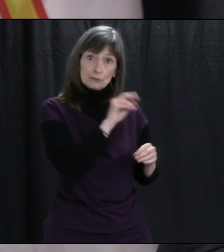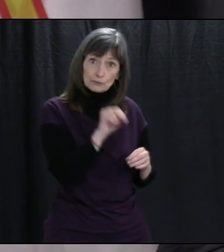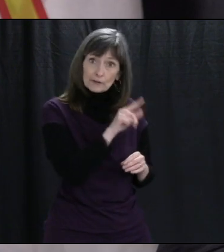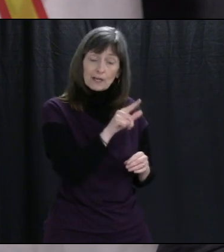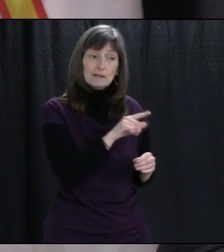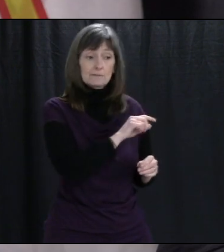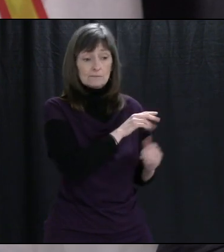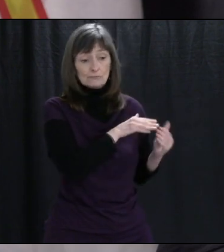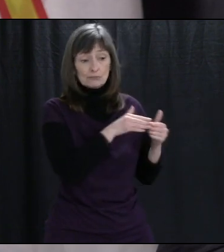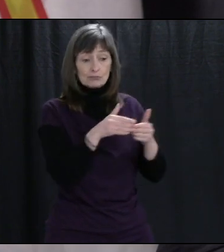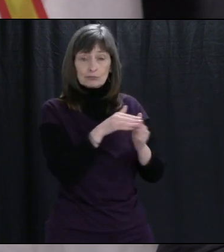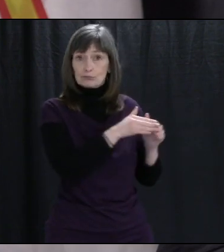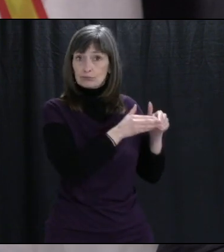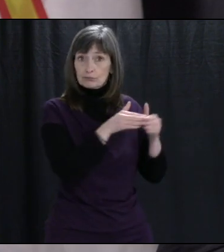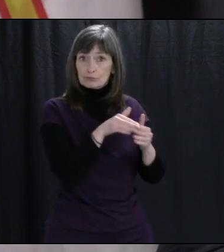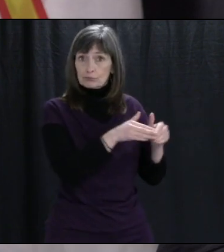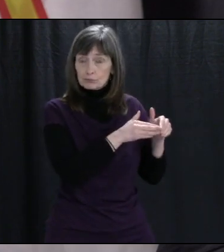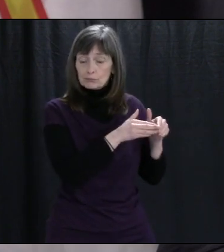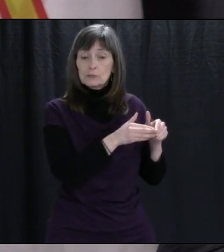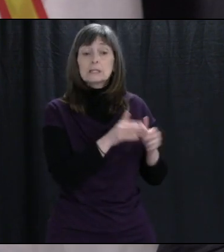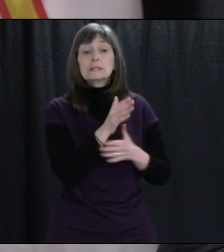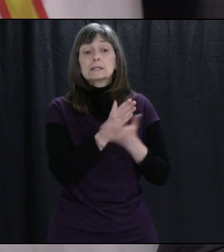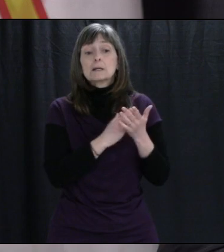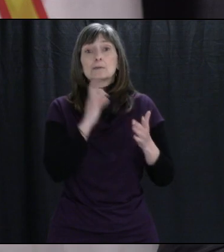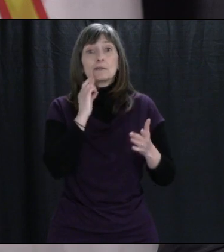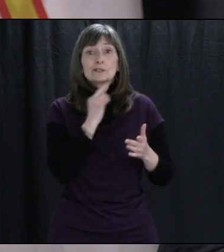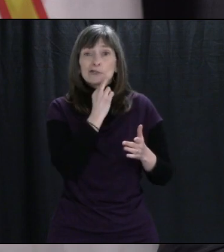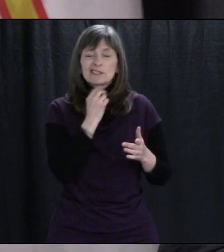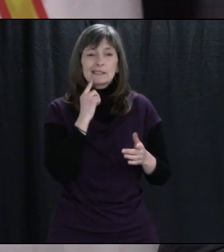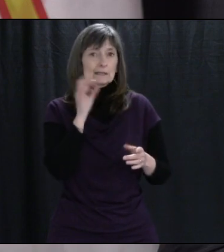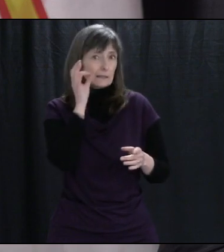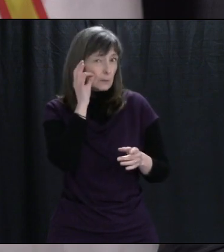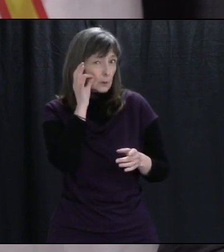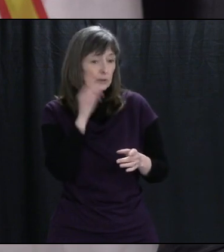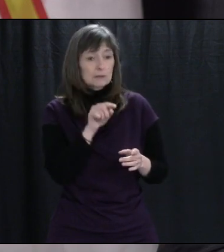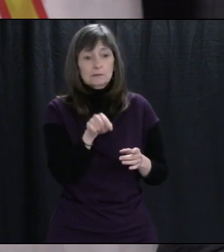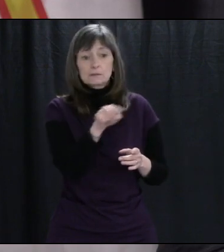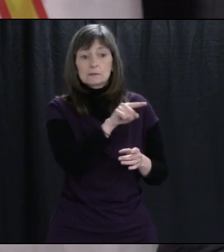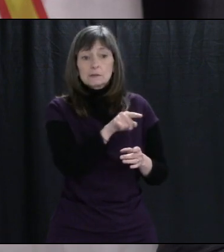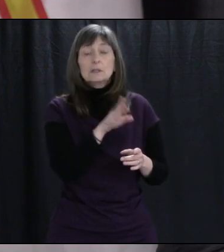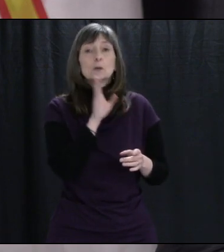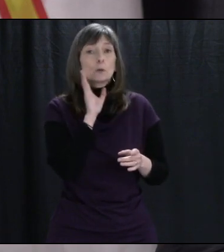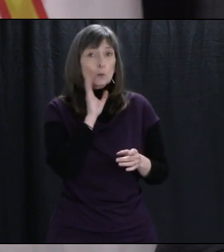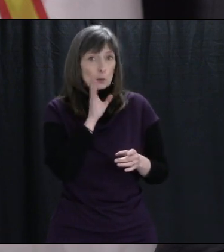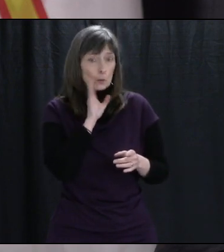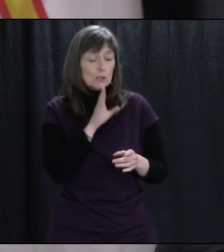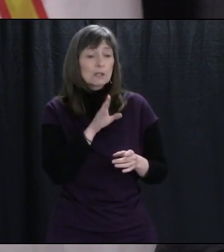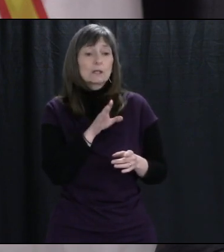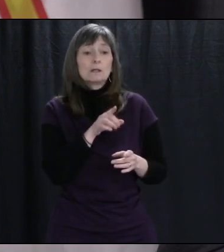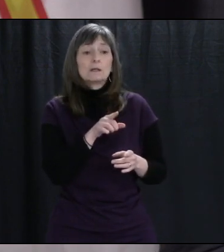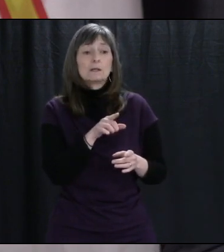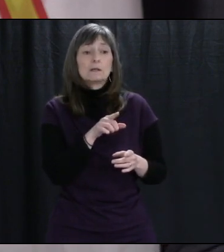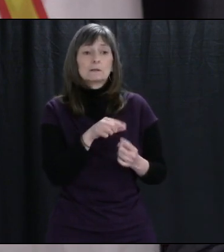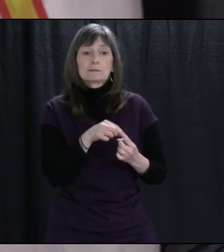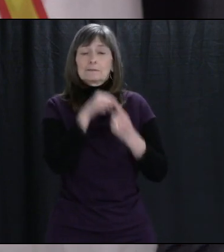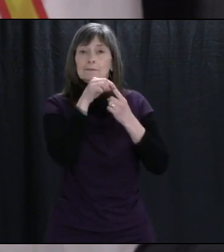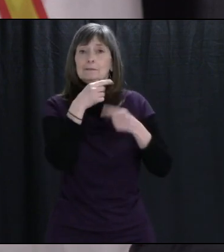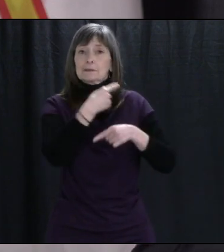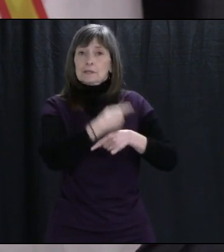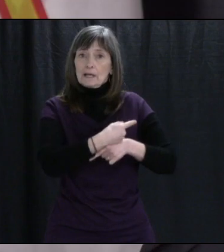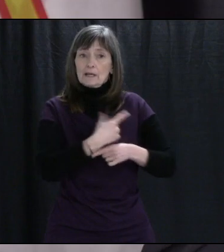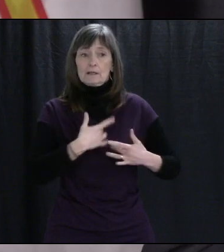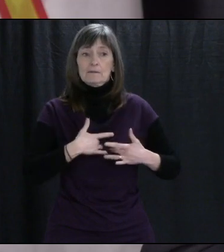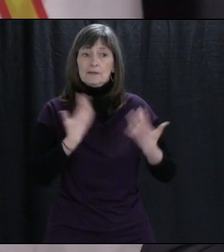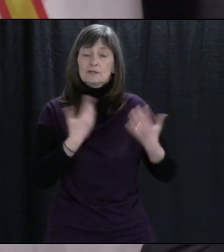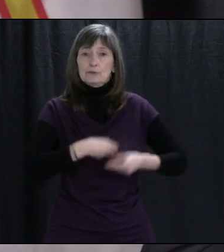We also know that some of the restaurant outlets like Tim Hortons and so on will be holding special days and